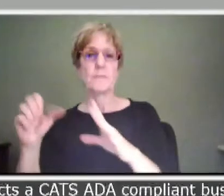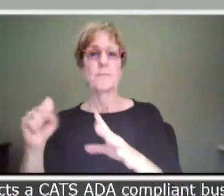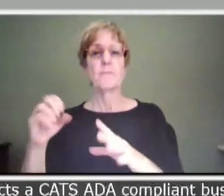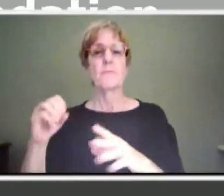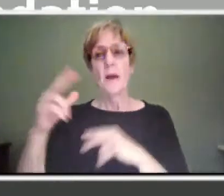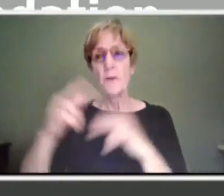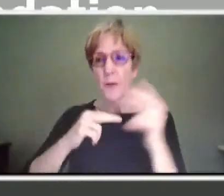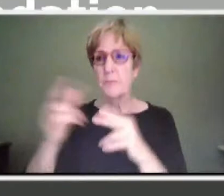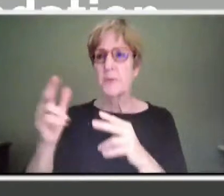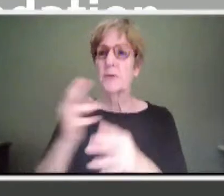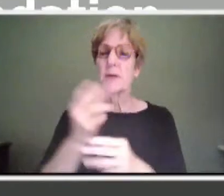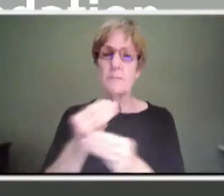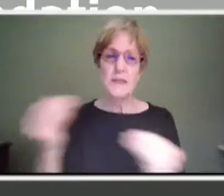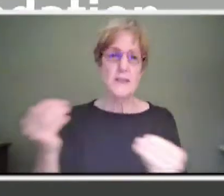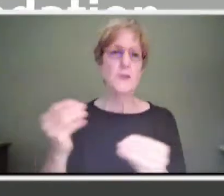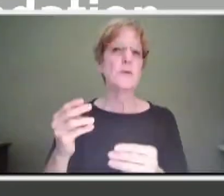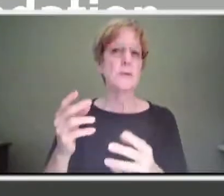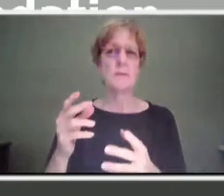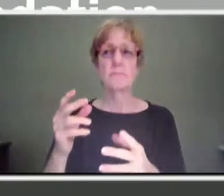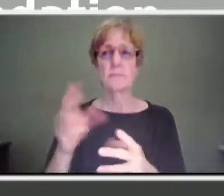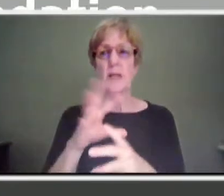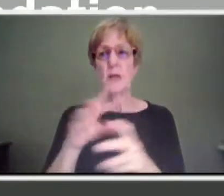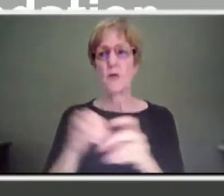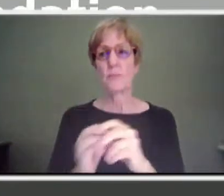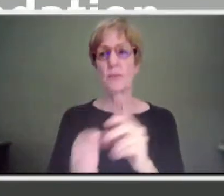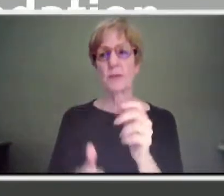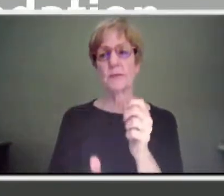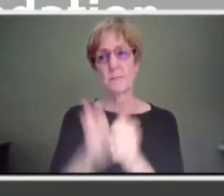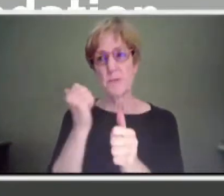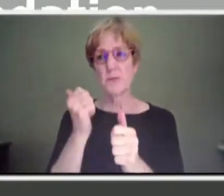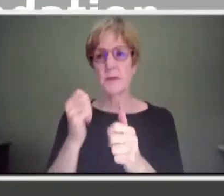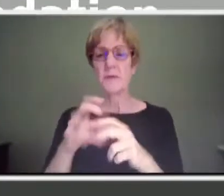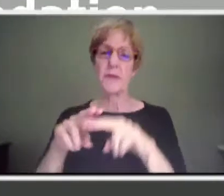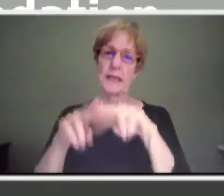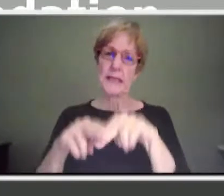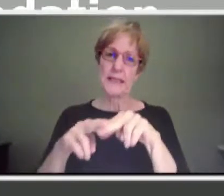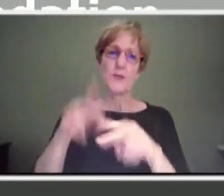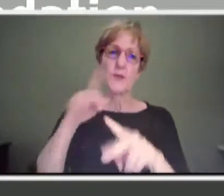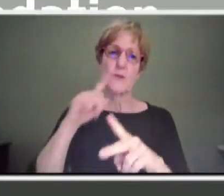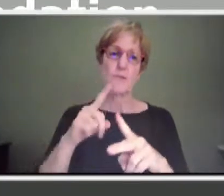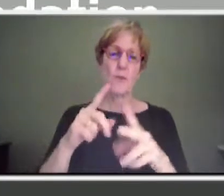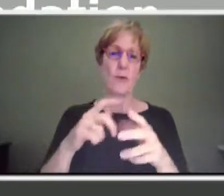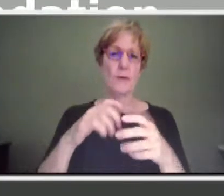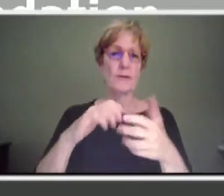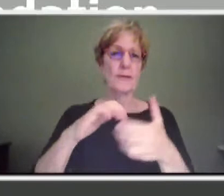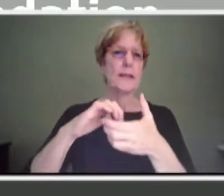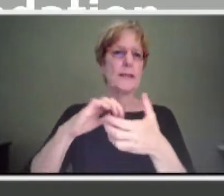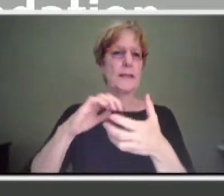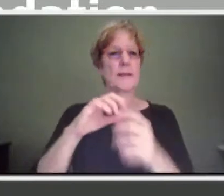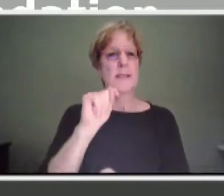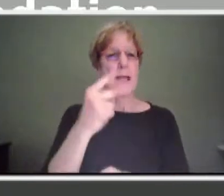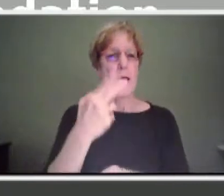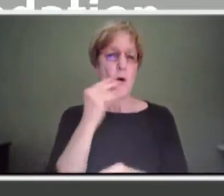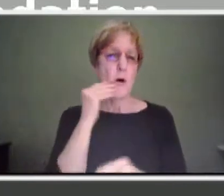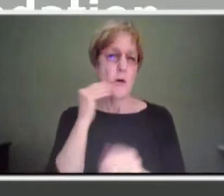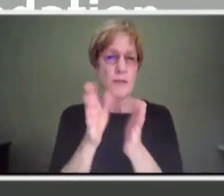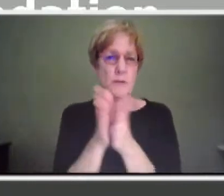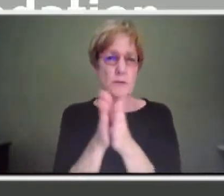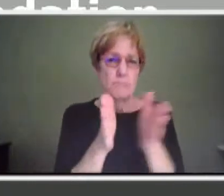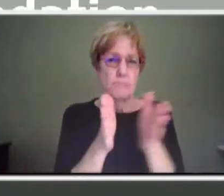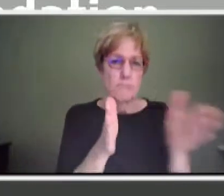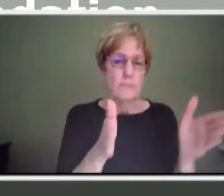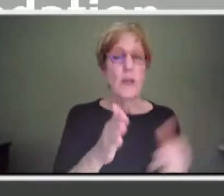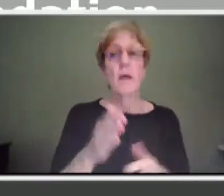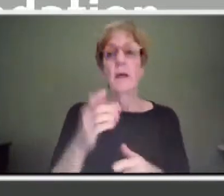materials, as incorporated through most of the conditional rezonings for attached single family. Staff does recommend approval of this petition. Do have